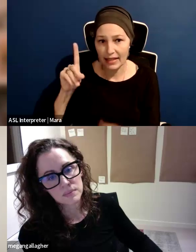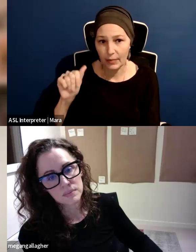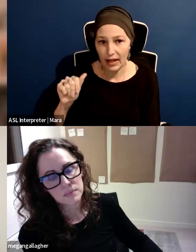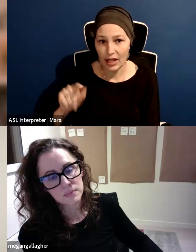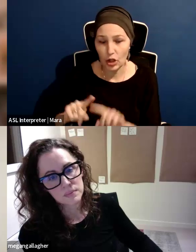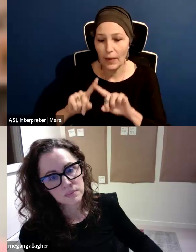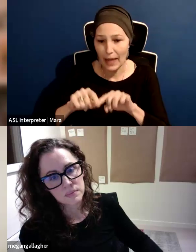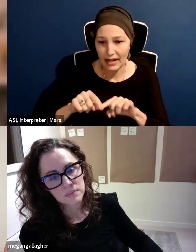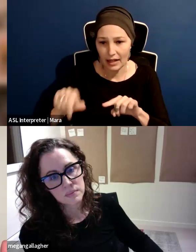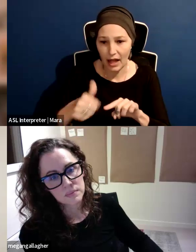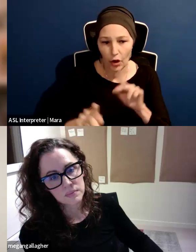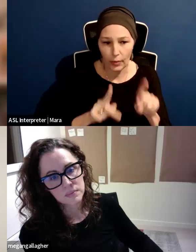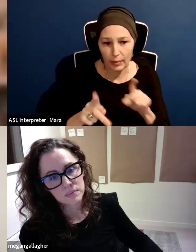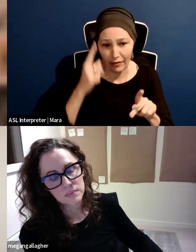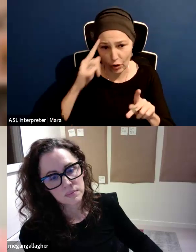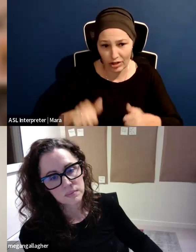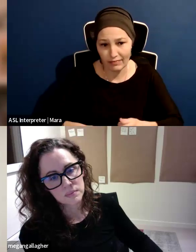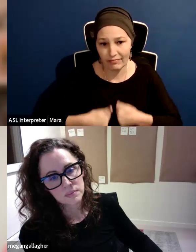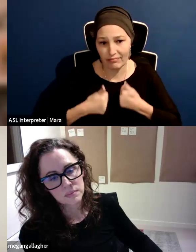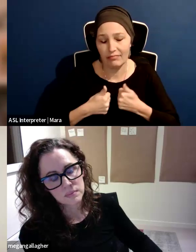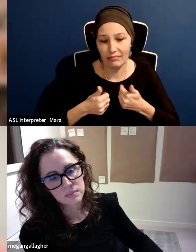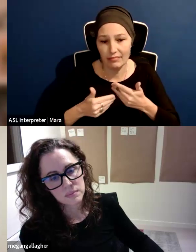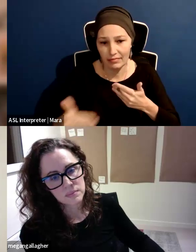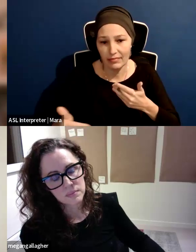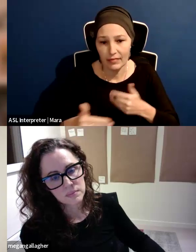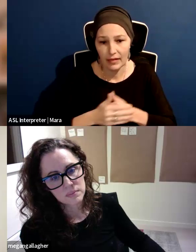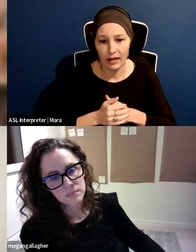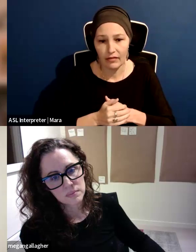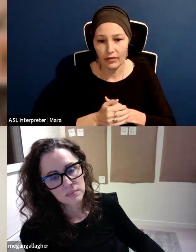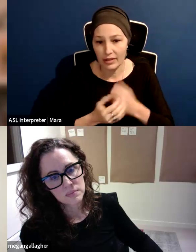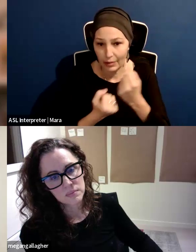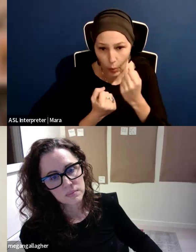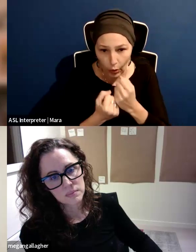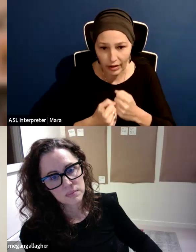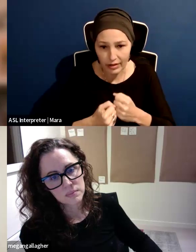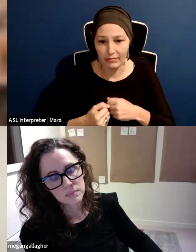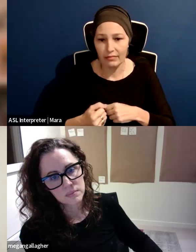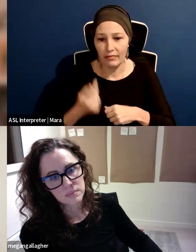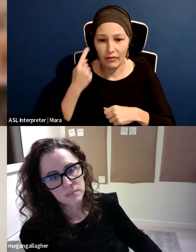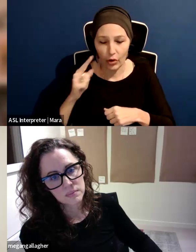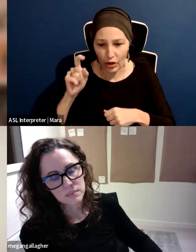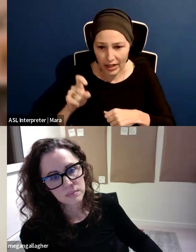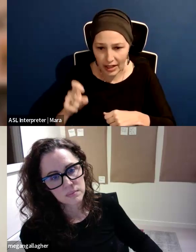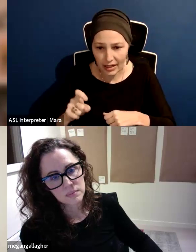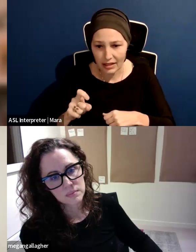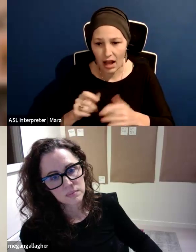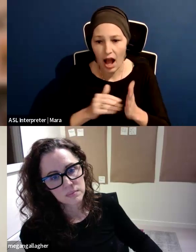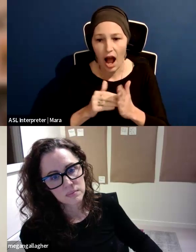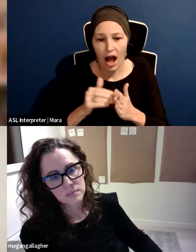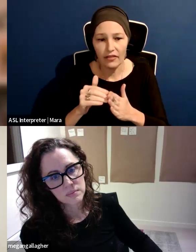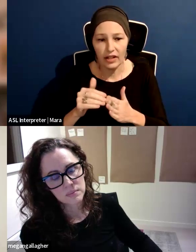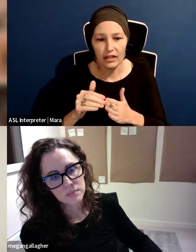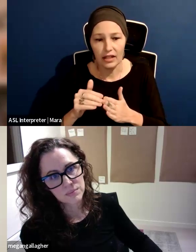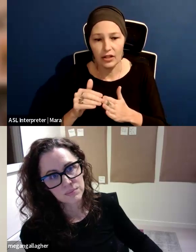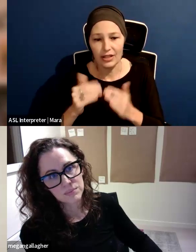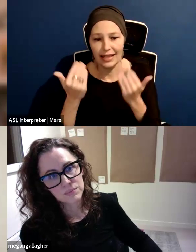dependent on others for your survival, for your supports, for your needs, there's very often very limited room, or it feels